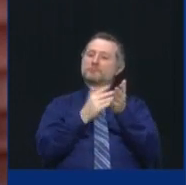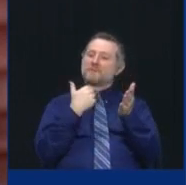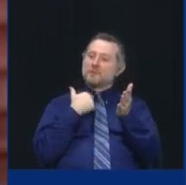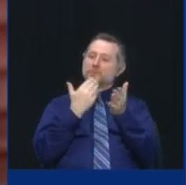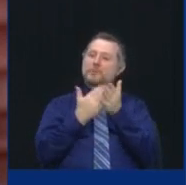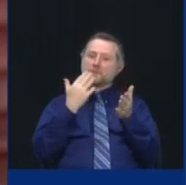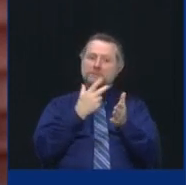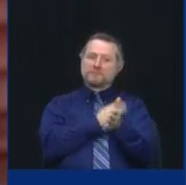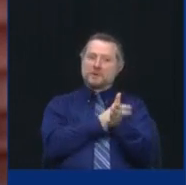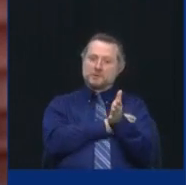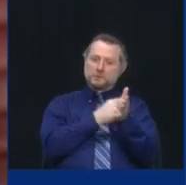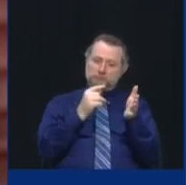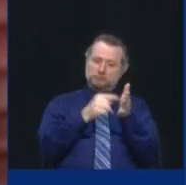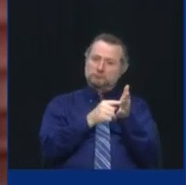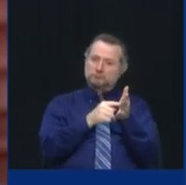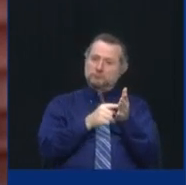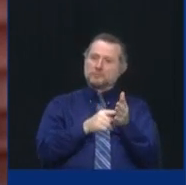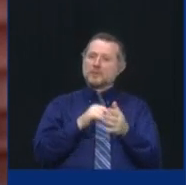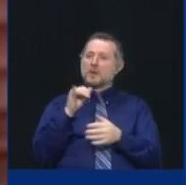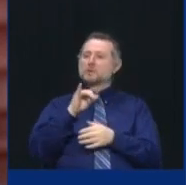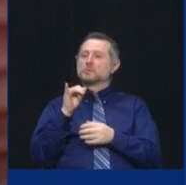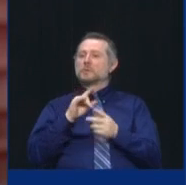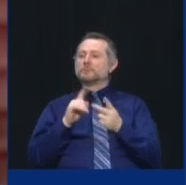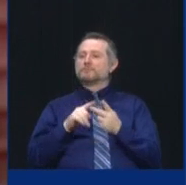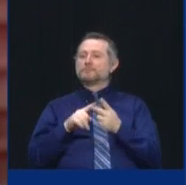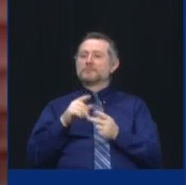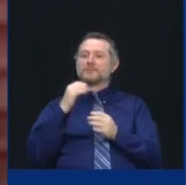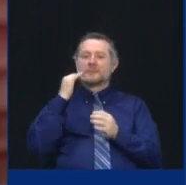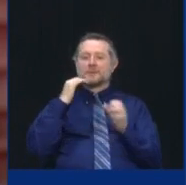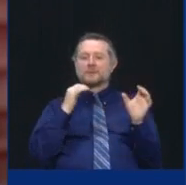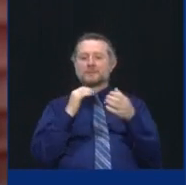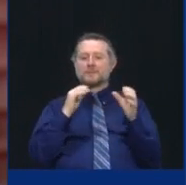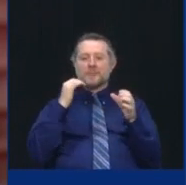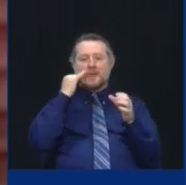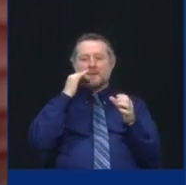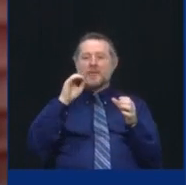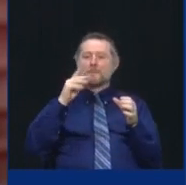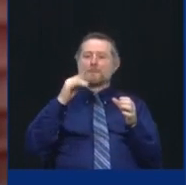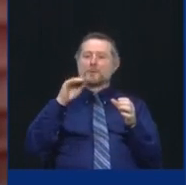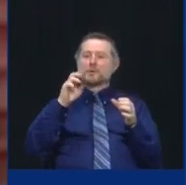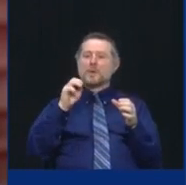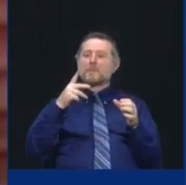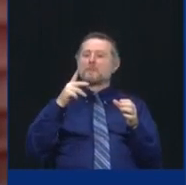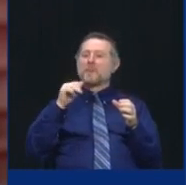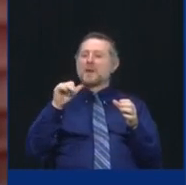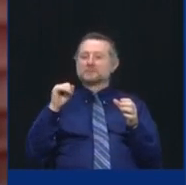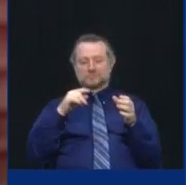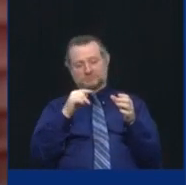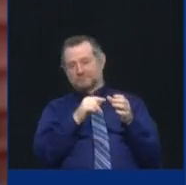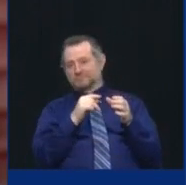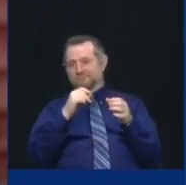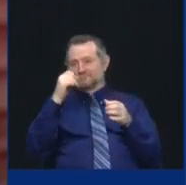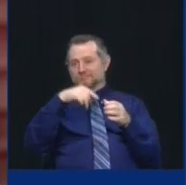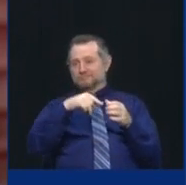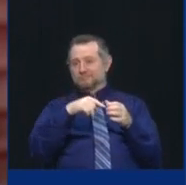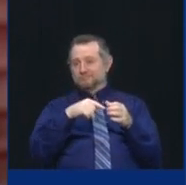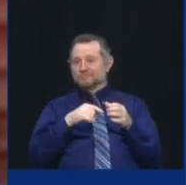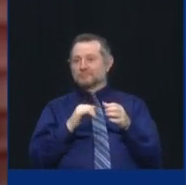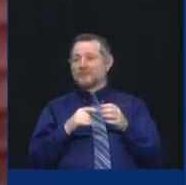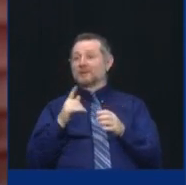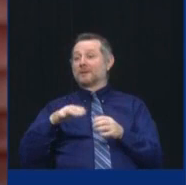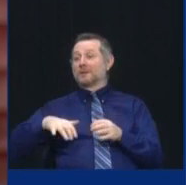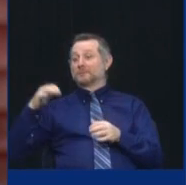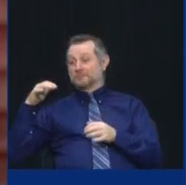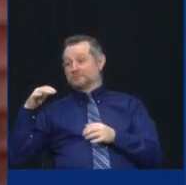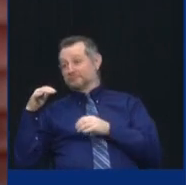You could also have the Empire Pass, which is on your smartphone. But on a vaccinated venue,